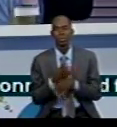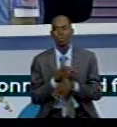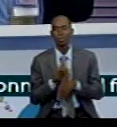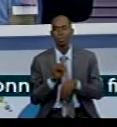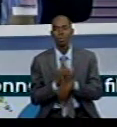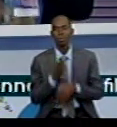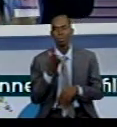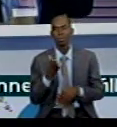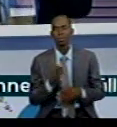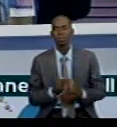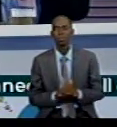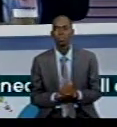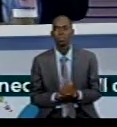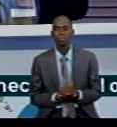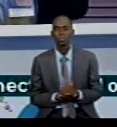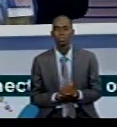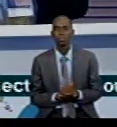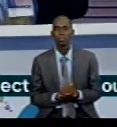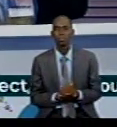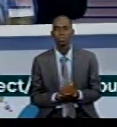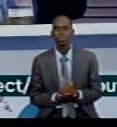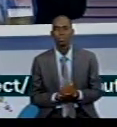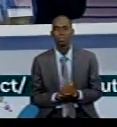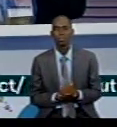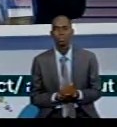faire signe en levant la main?